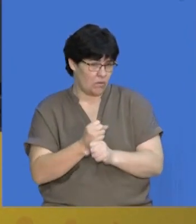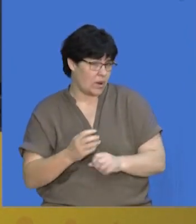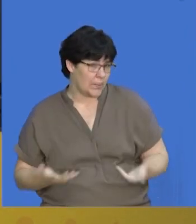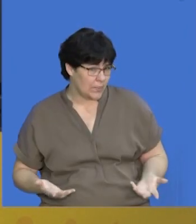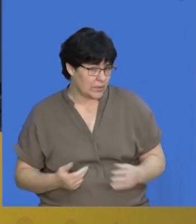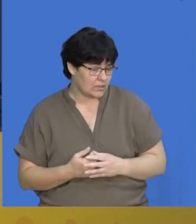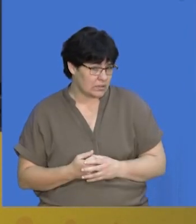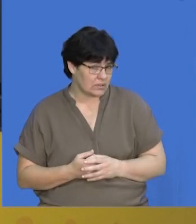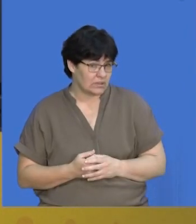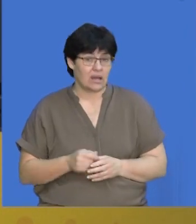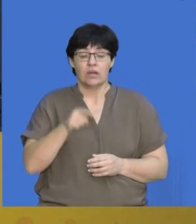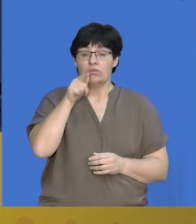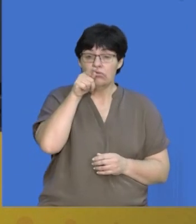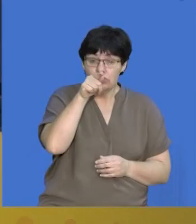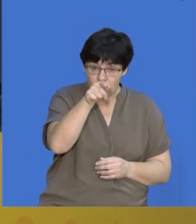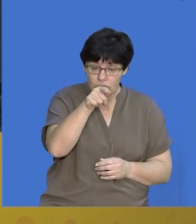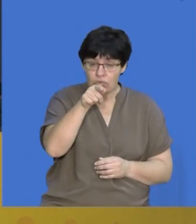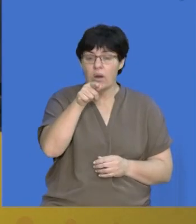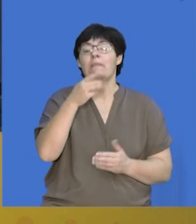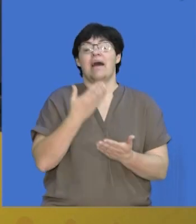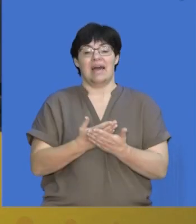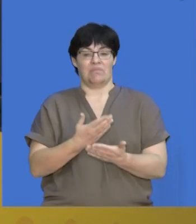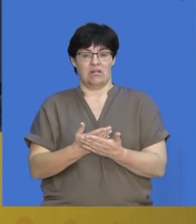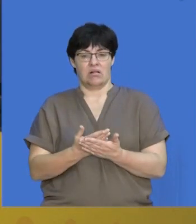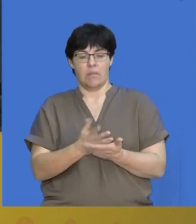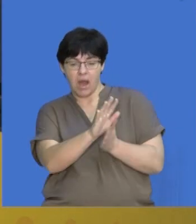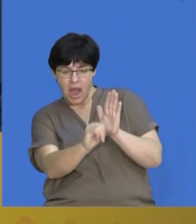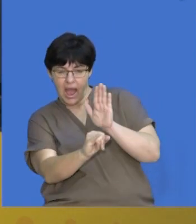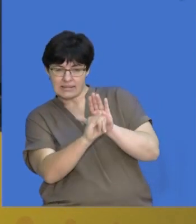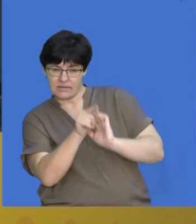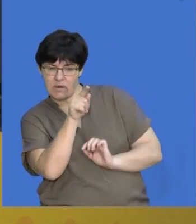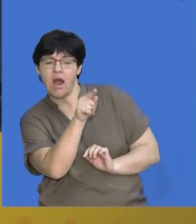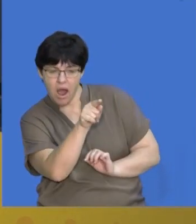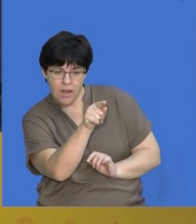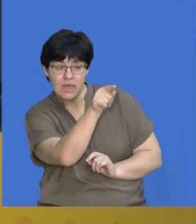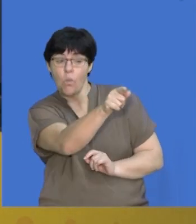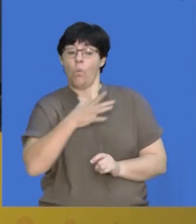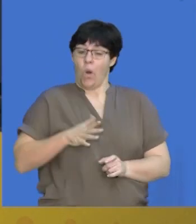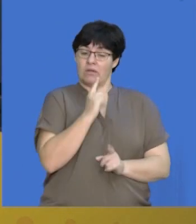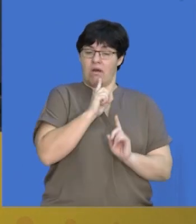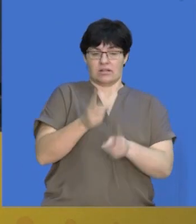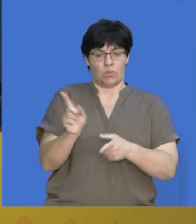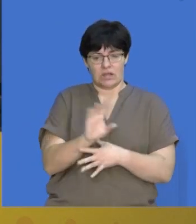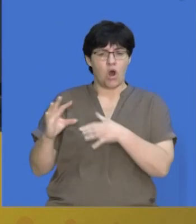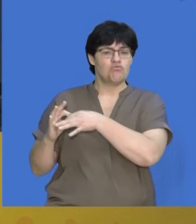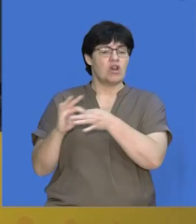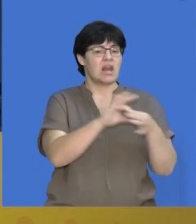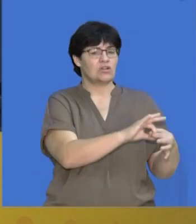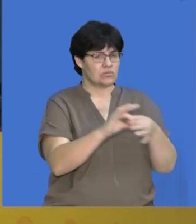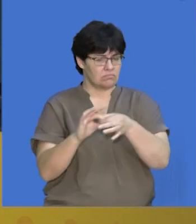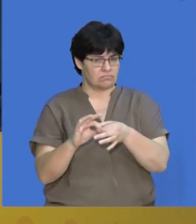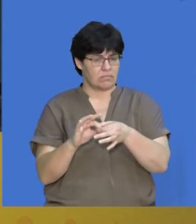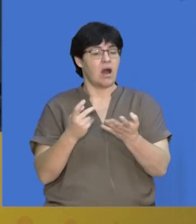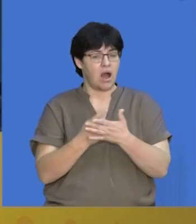about you and your ability to identify the relationship. And what is that relationship?